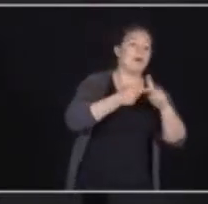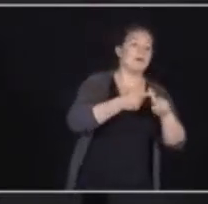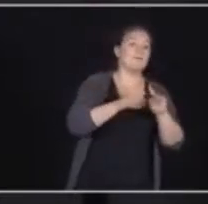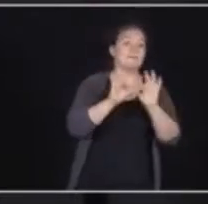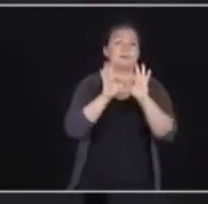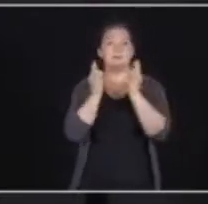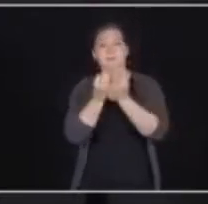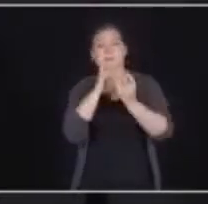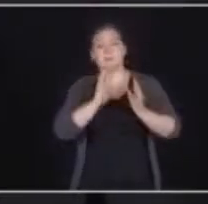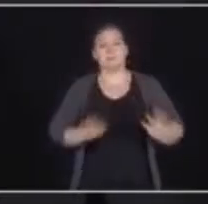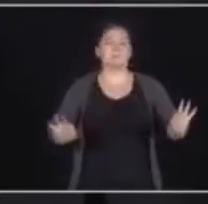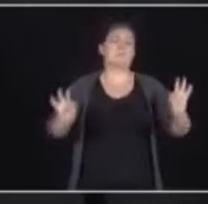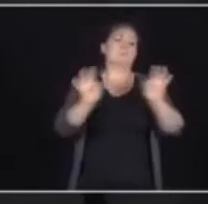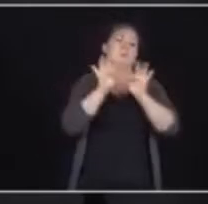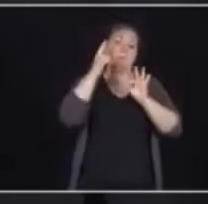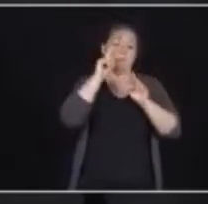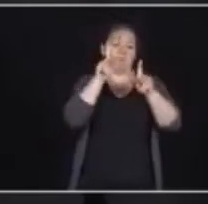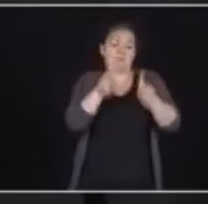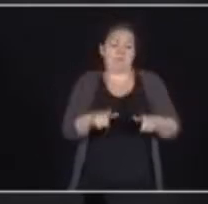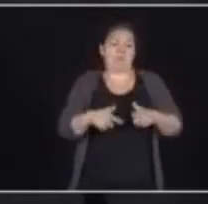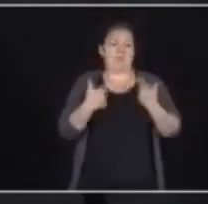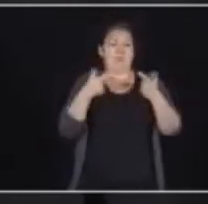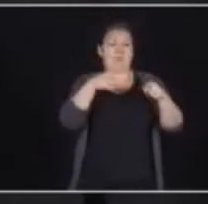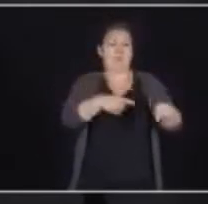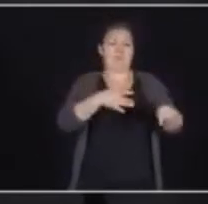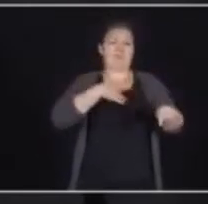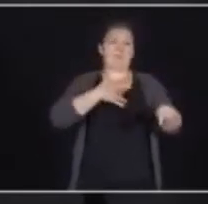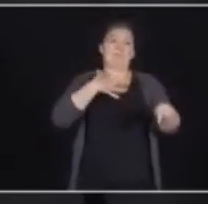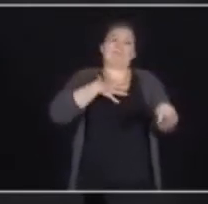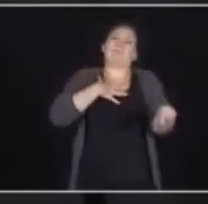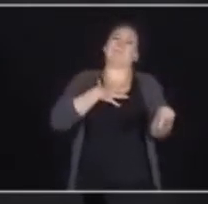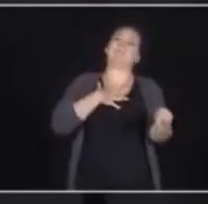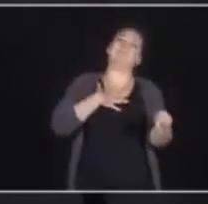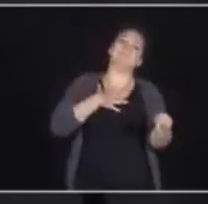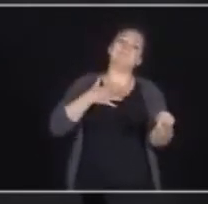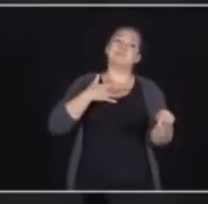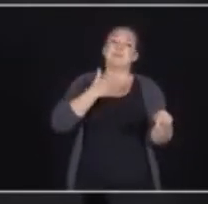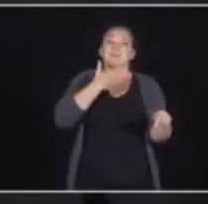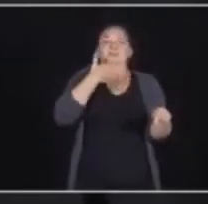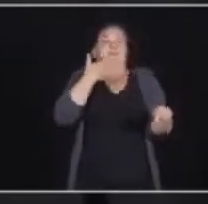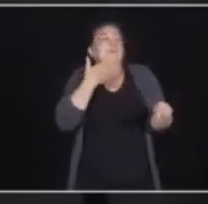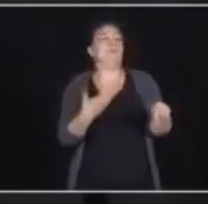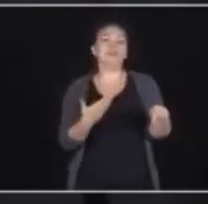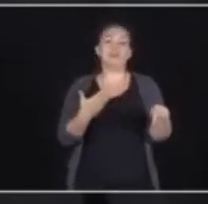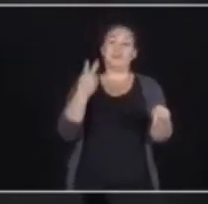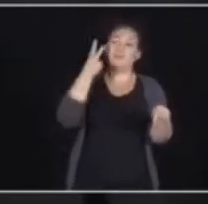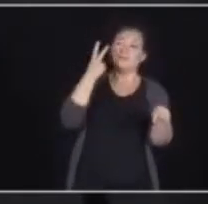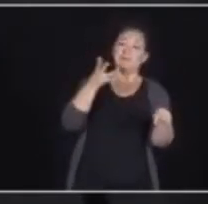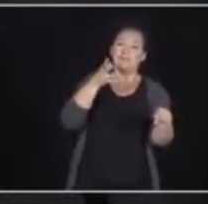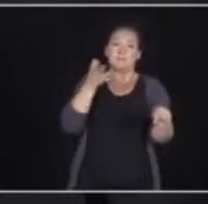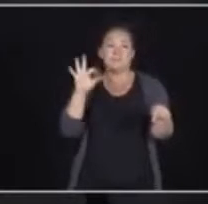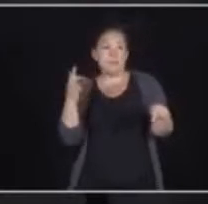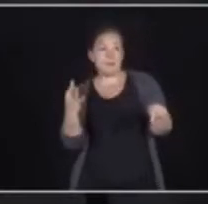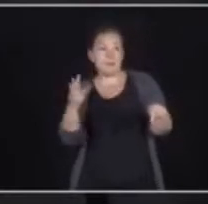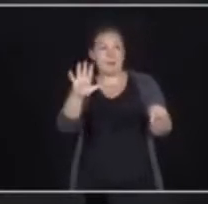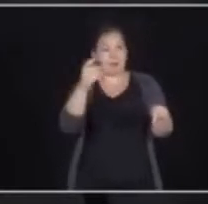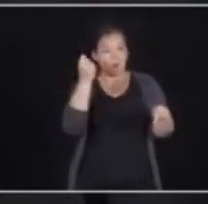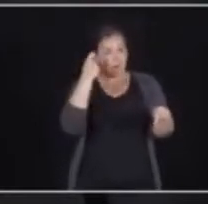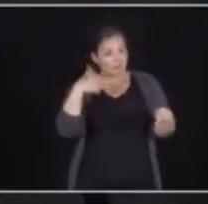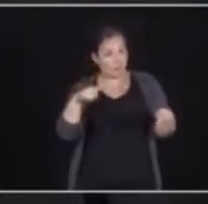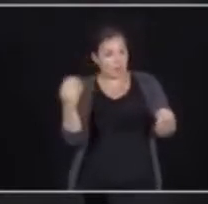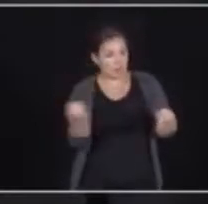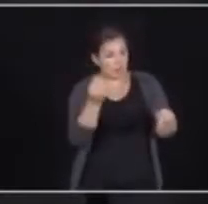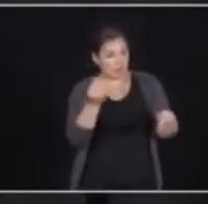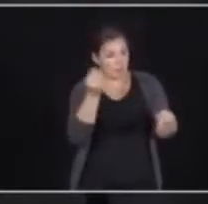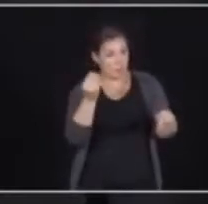of the residents of long-term care. And I just want to remind us all that we are still in a state of emergency in Ontario. We must be